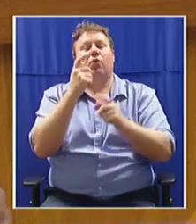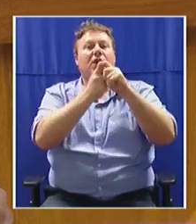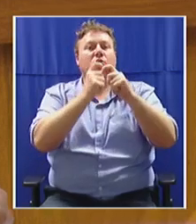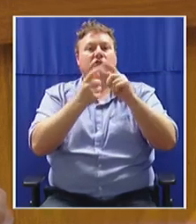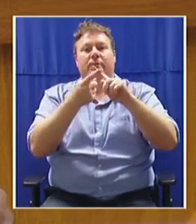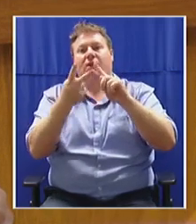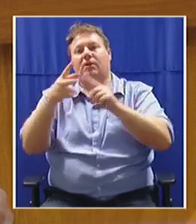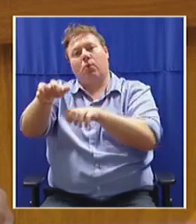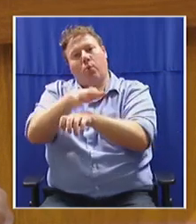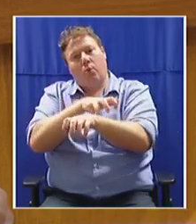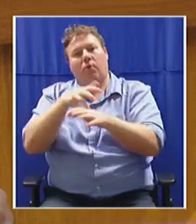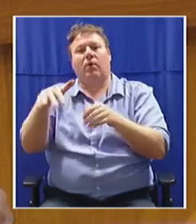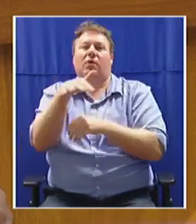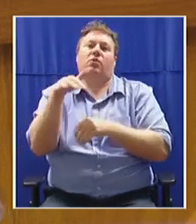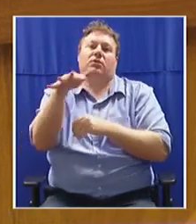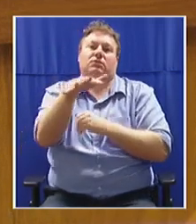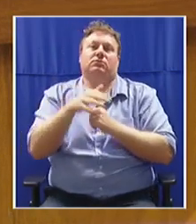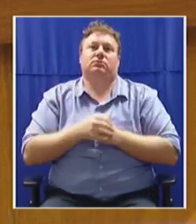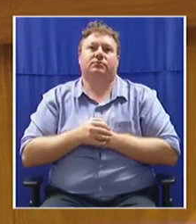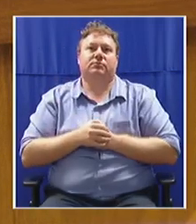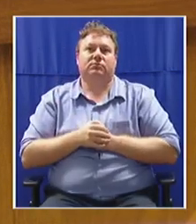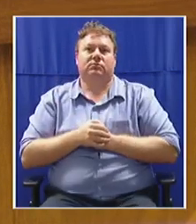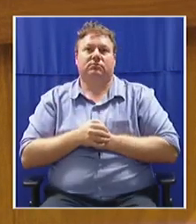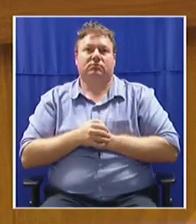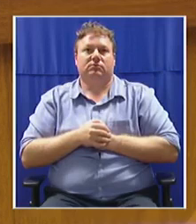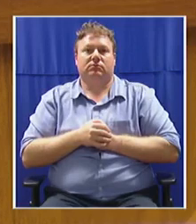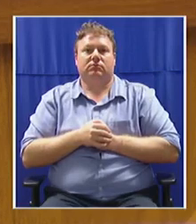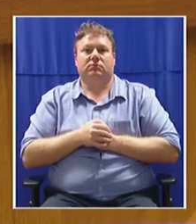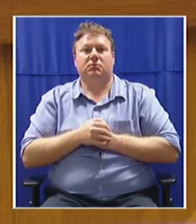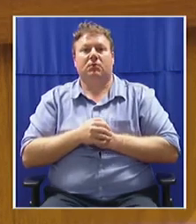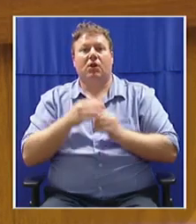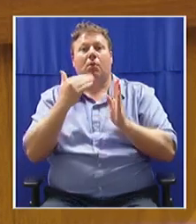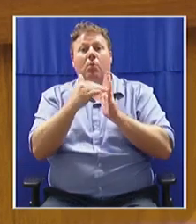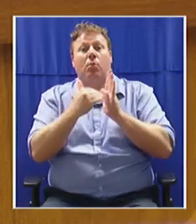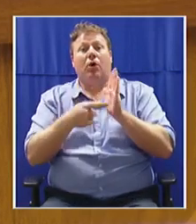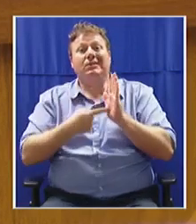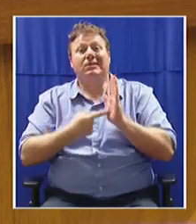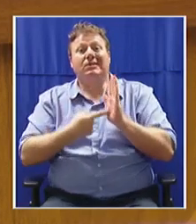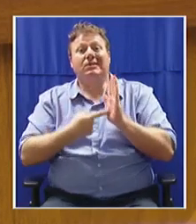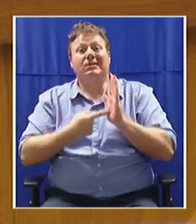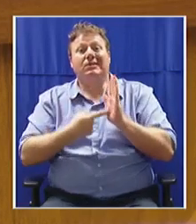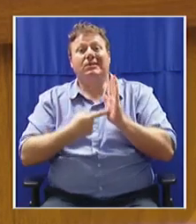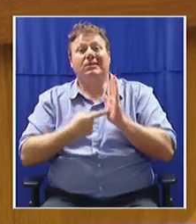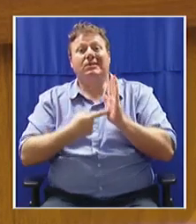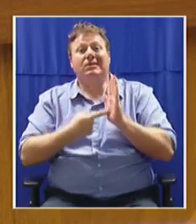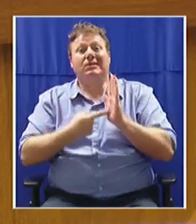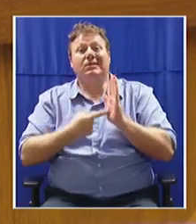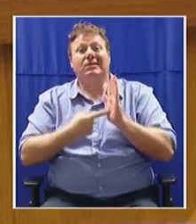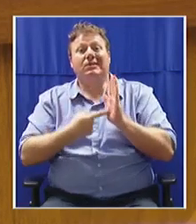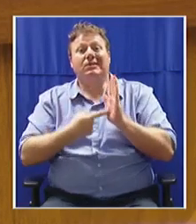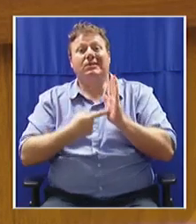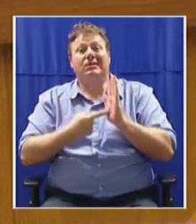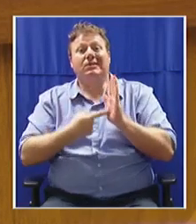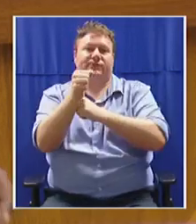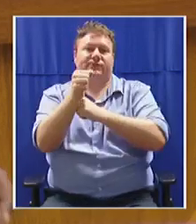areas. This program seeks to modernize our industrial park infrastructure